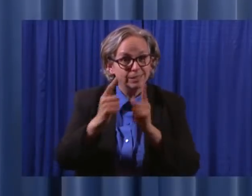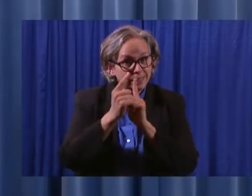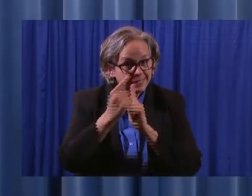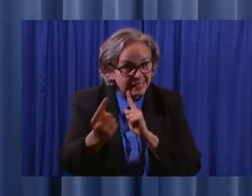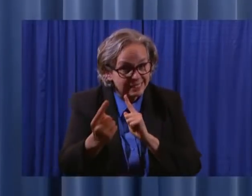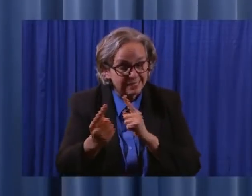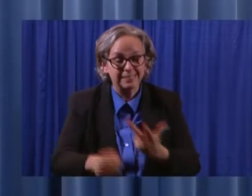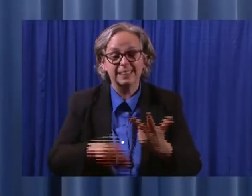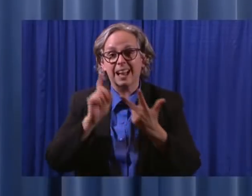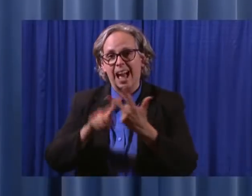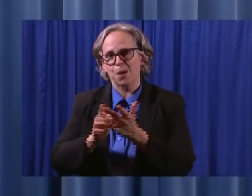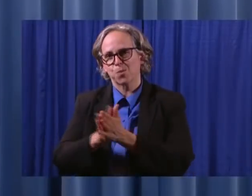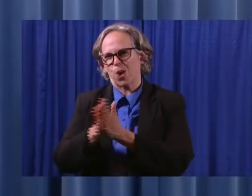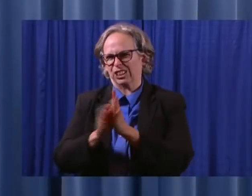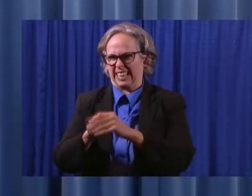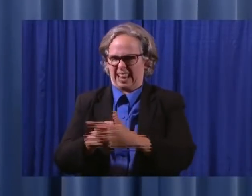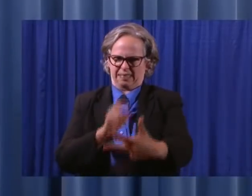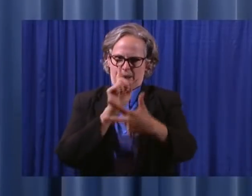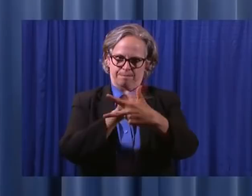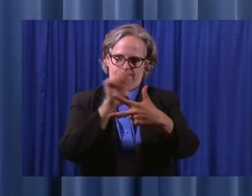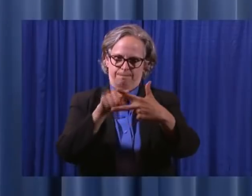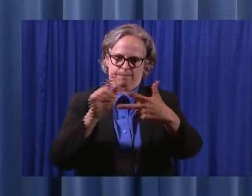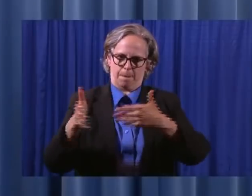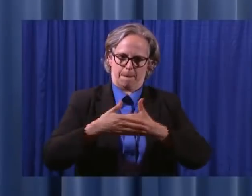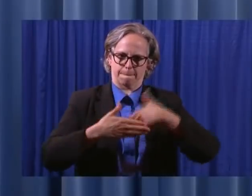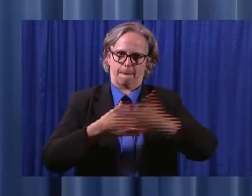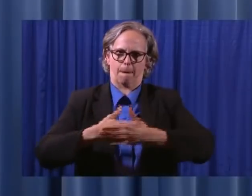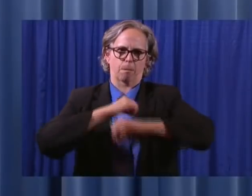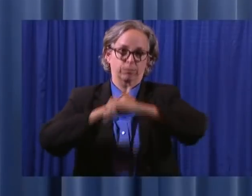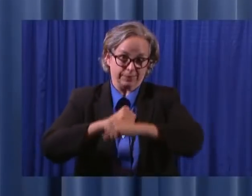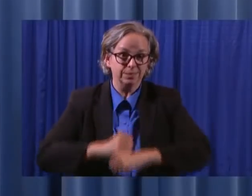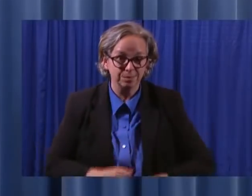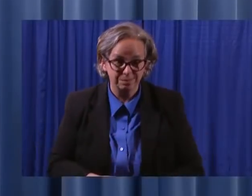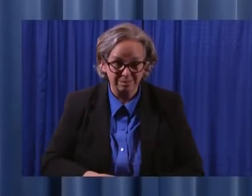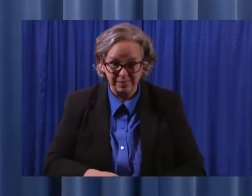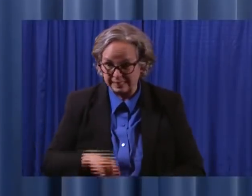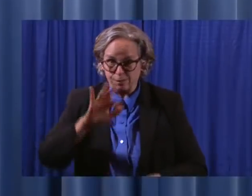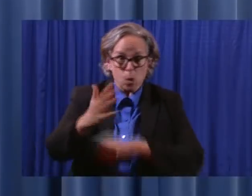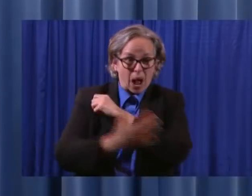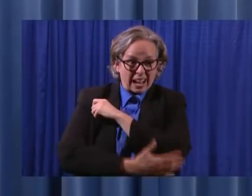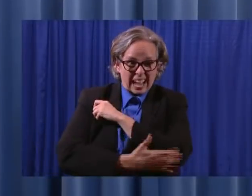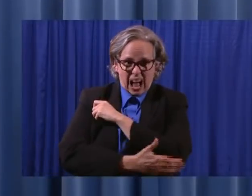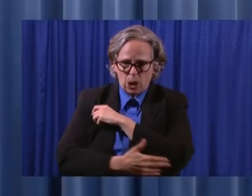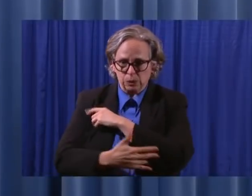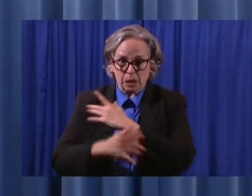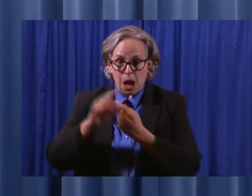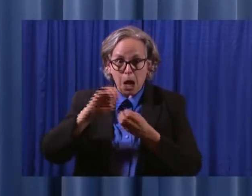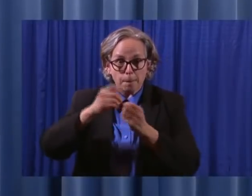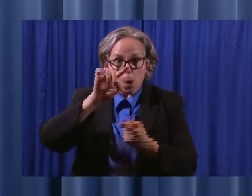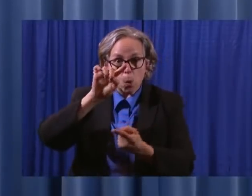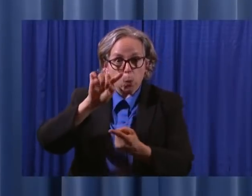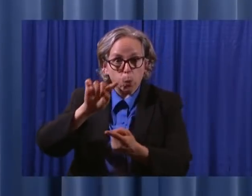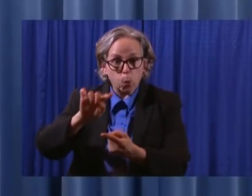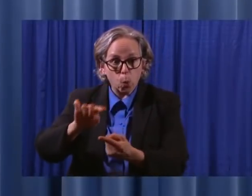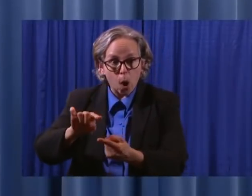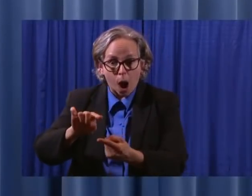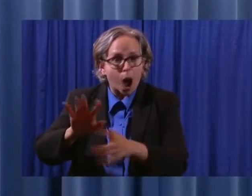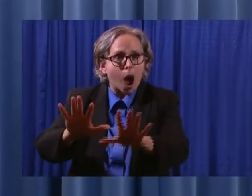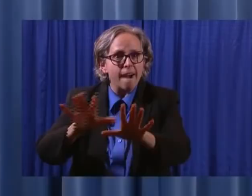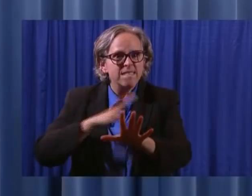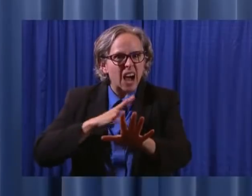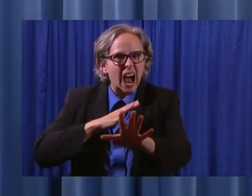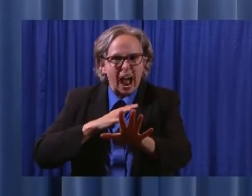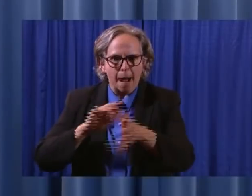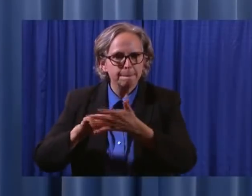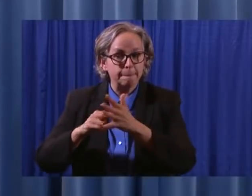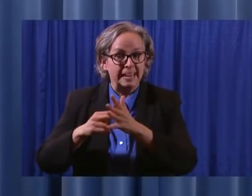Even if it's not, the spread is half what it is somewhere else, there's still spread. So if you can knock that down even further, you may save a